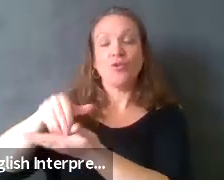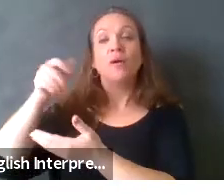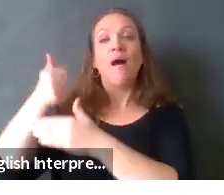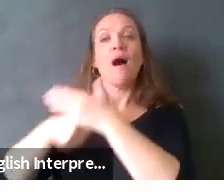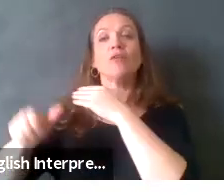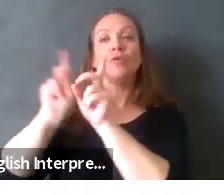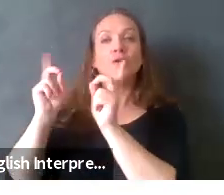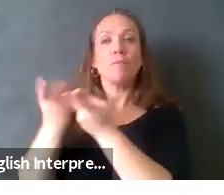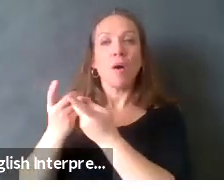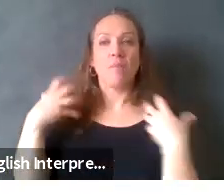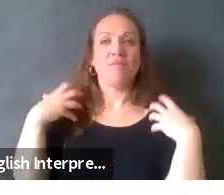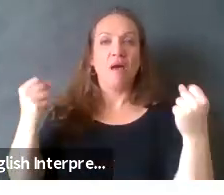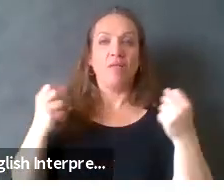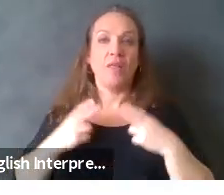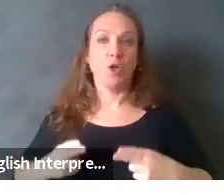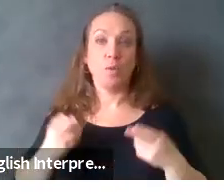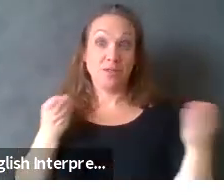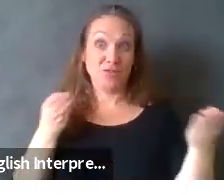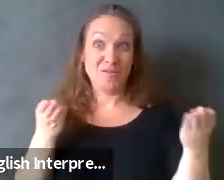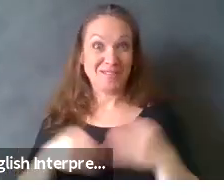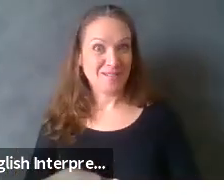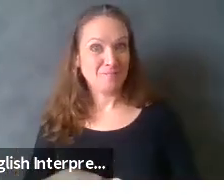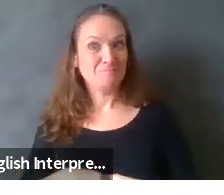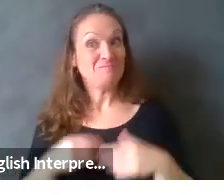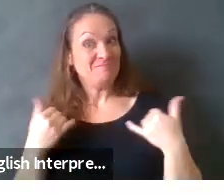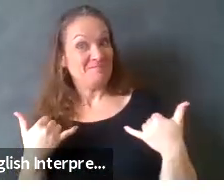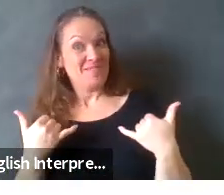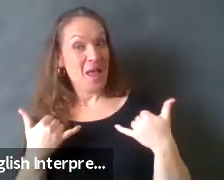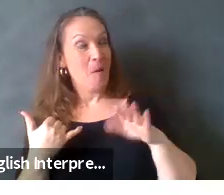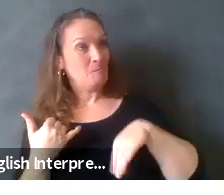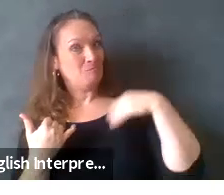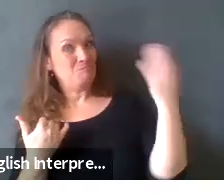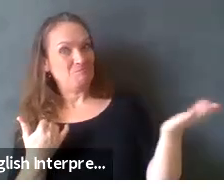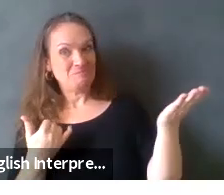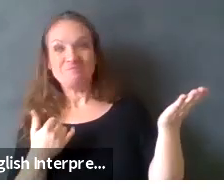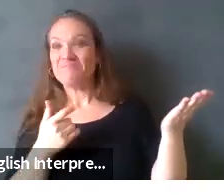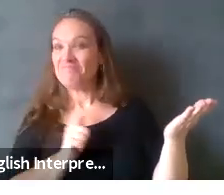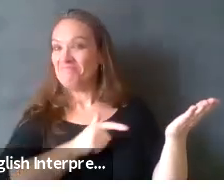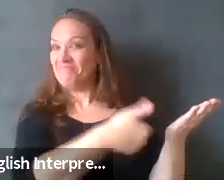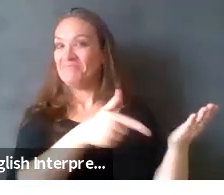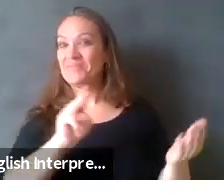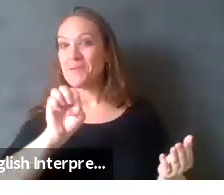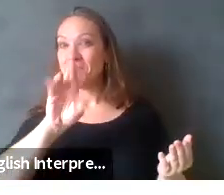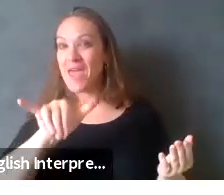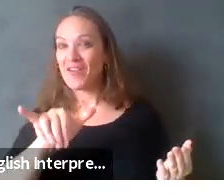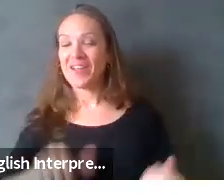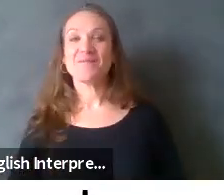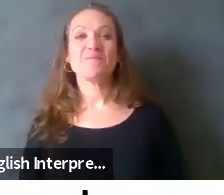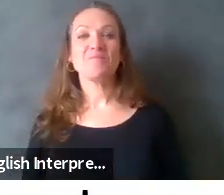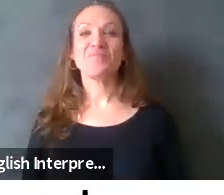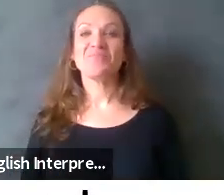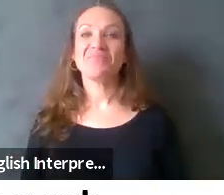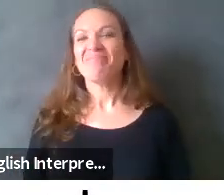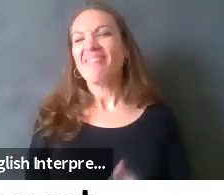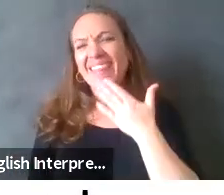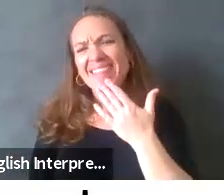Health and Human Services. So Mary, I will now turn it over to you. Thank you so much,